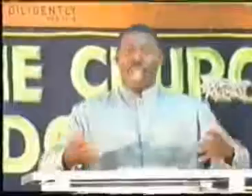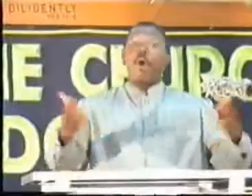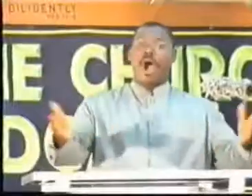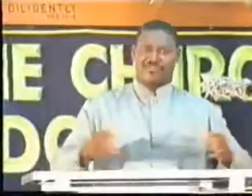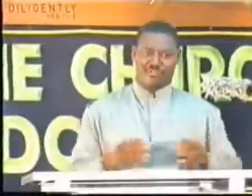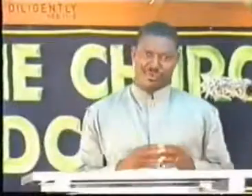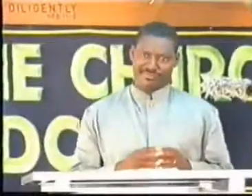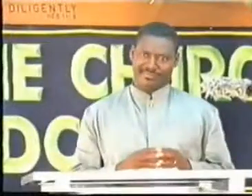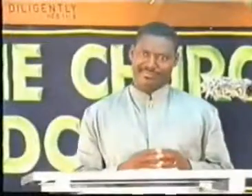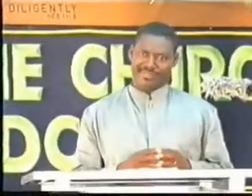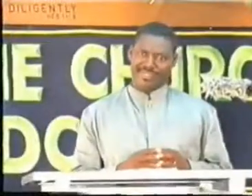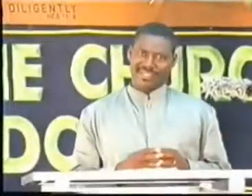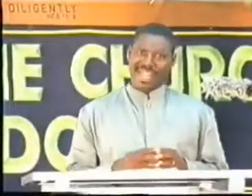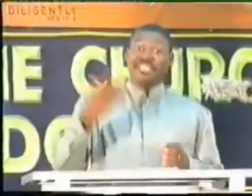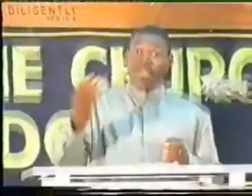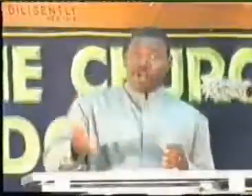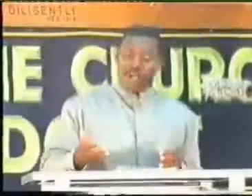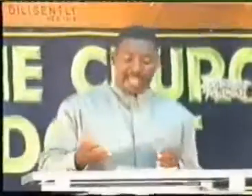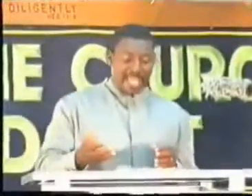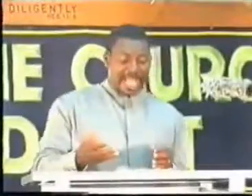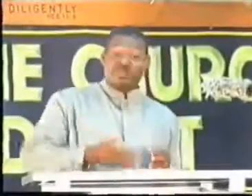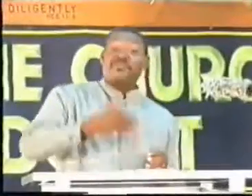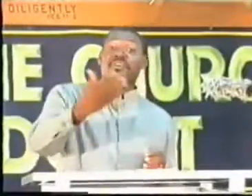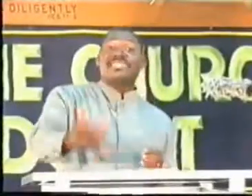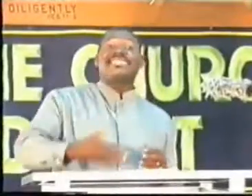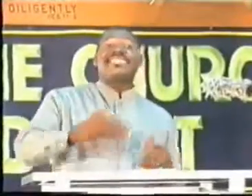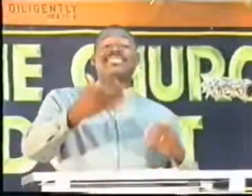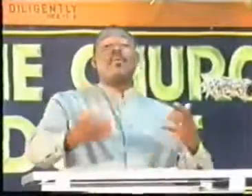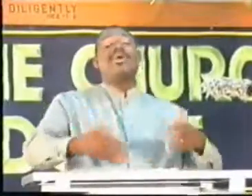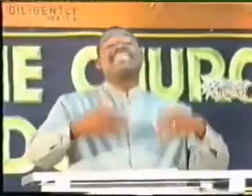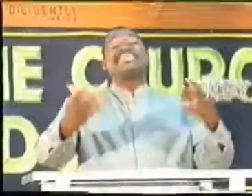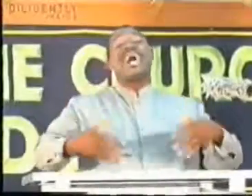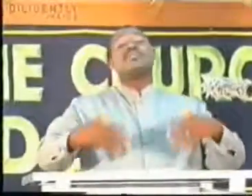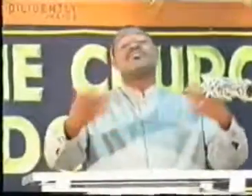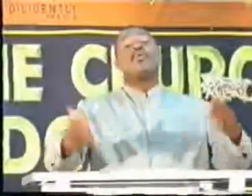no e ho adwo won eno nti no asoma po no saase